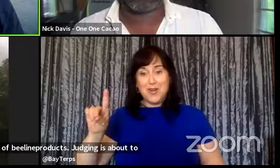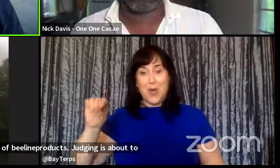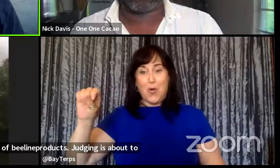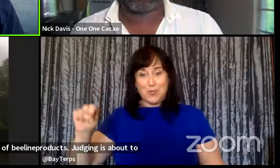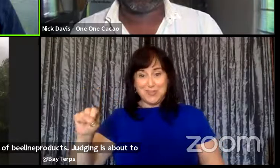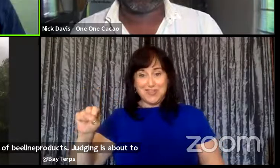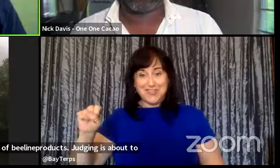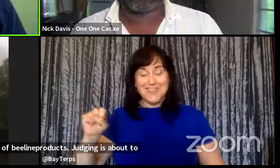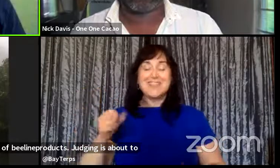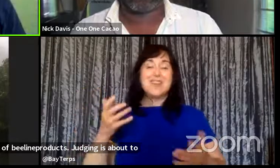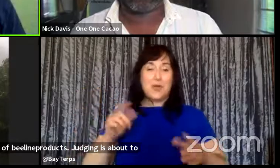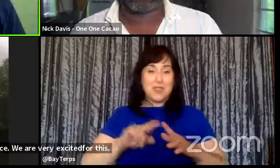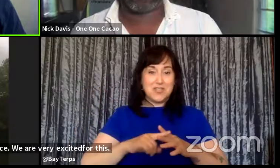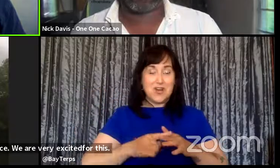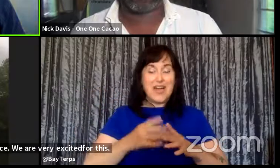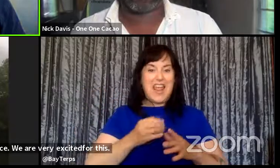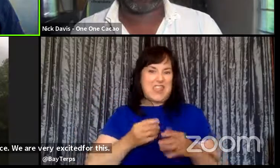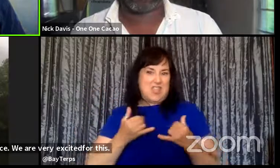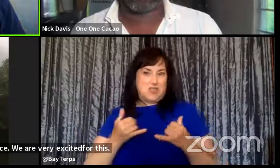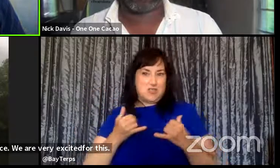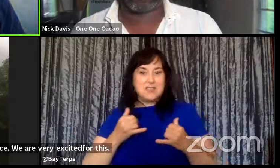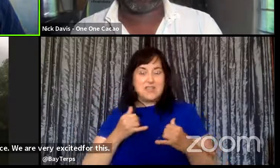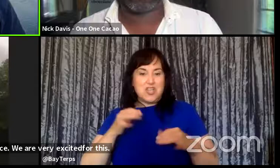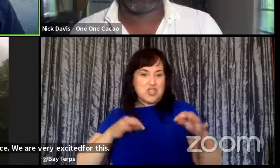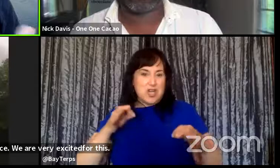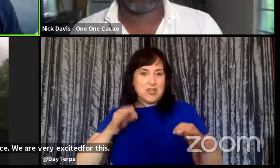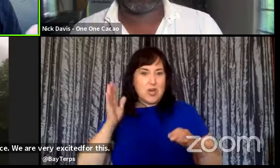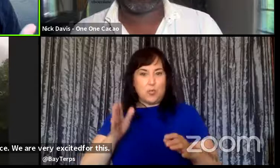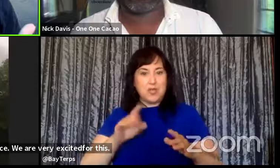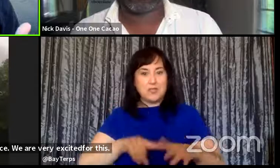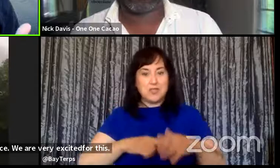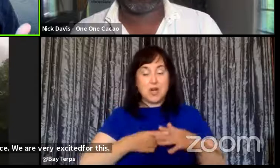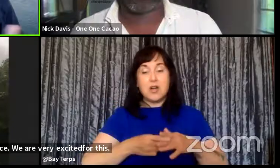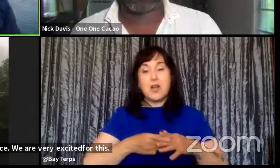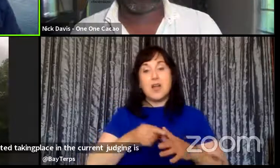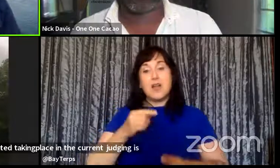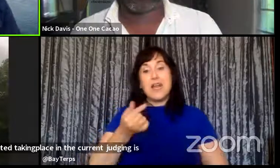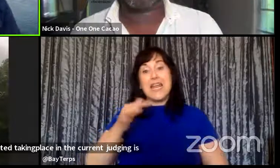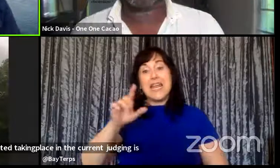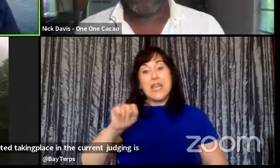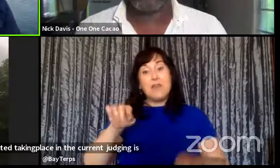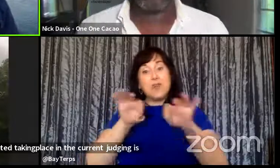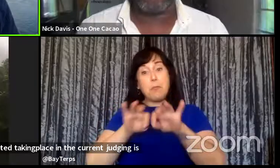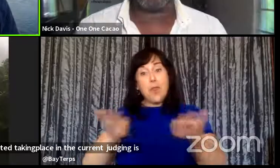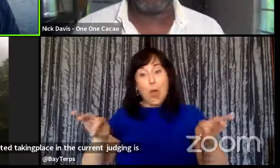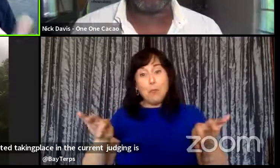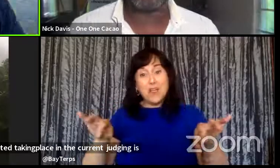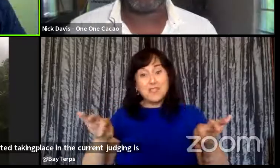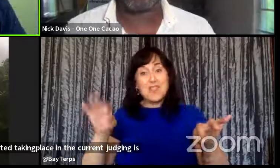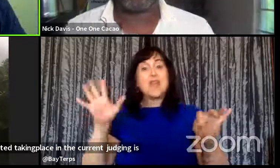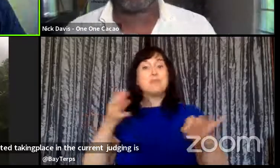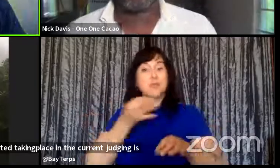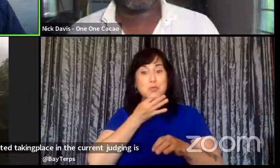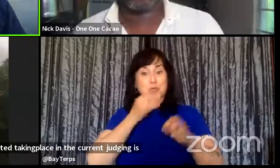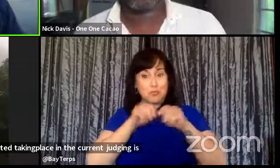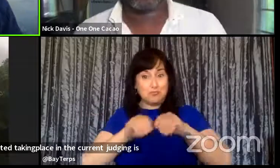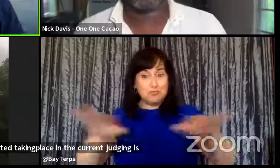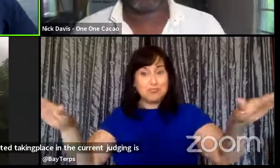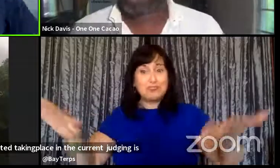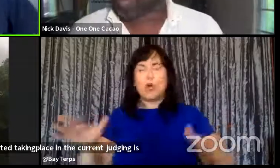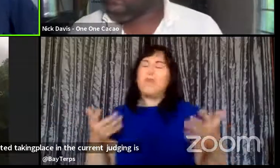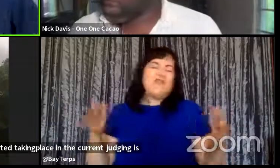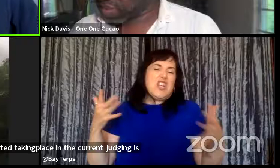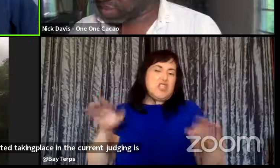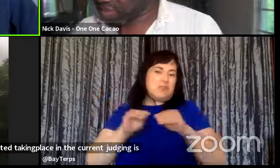hunt judging is about to begin. GISH diplomas have been sent out. So if you didn't get yours, send us an email. Those